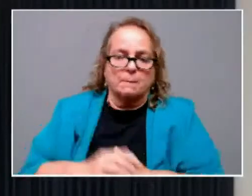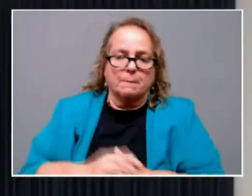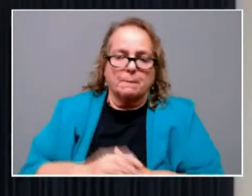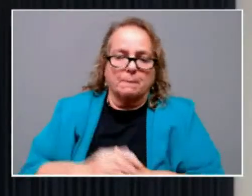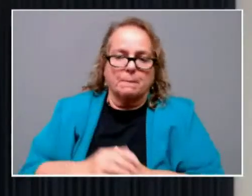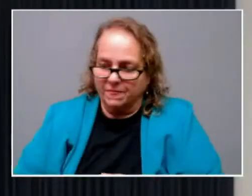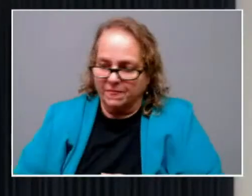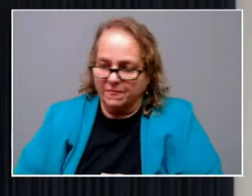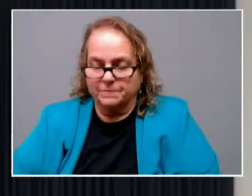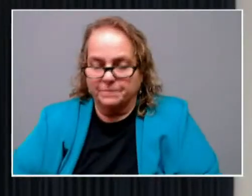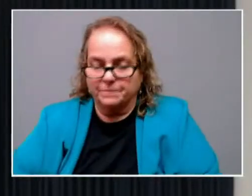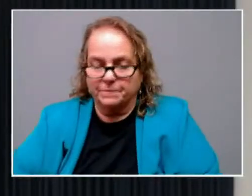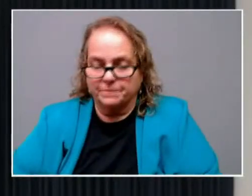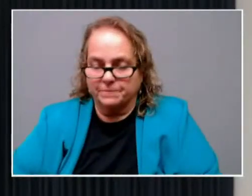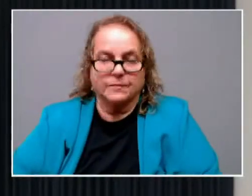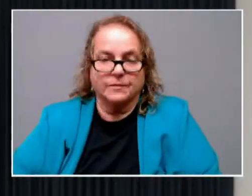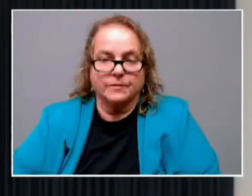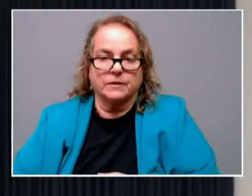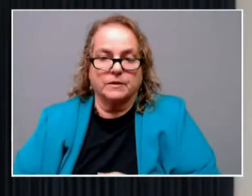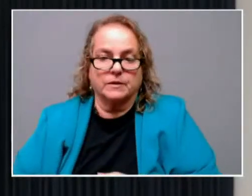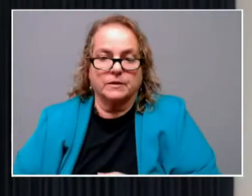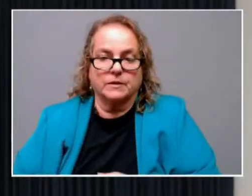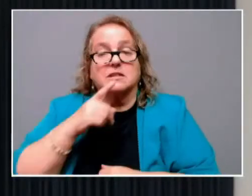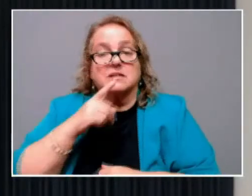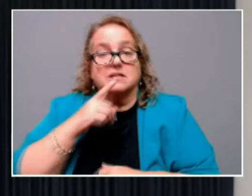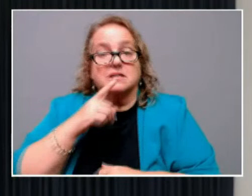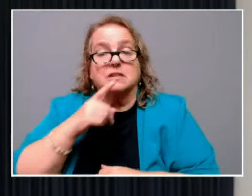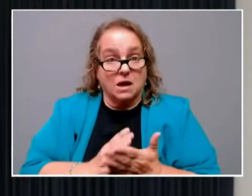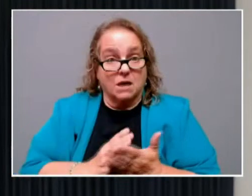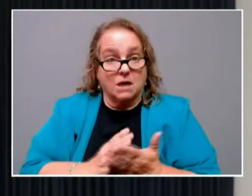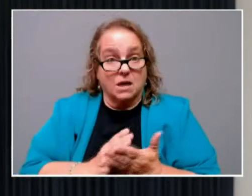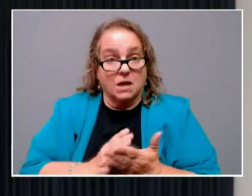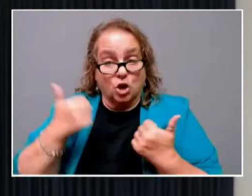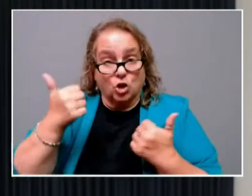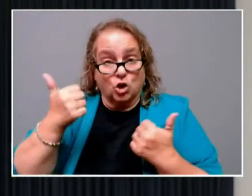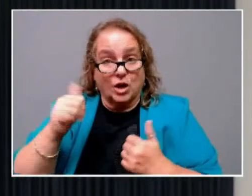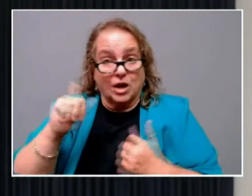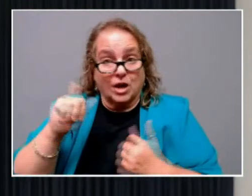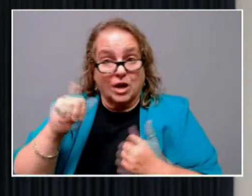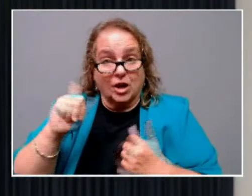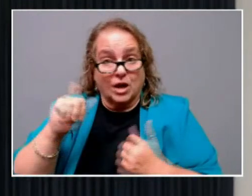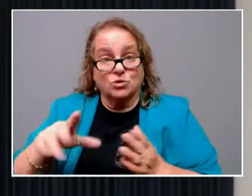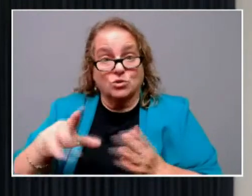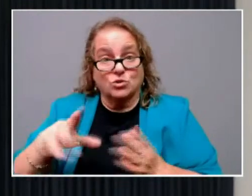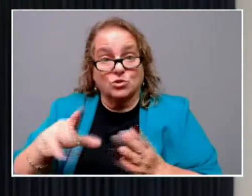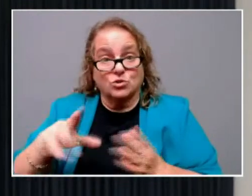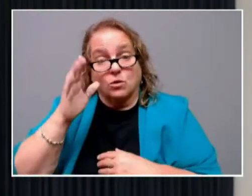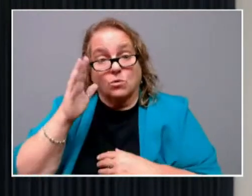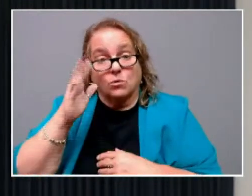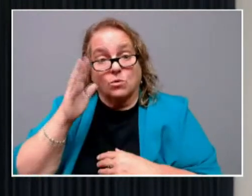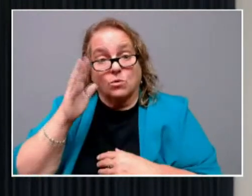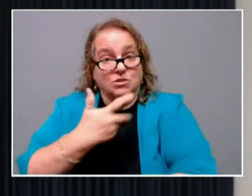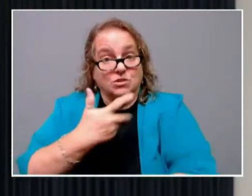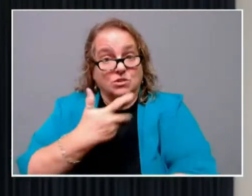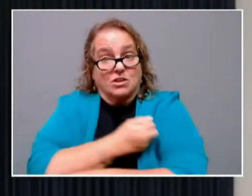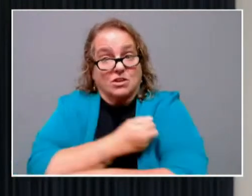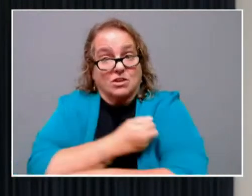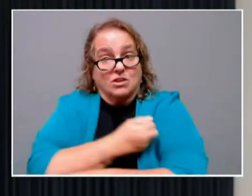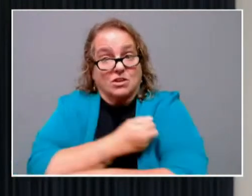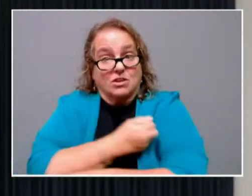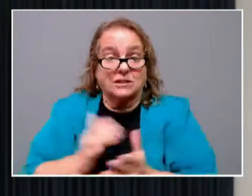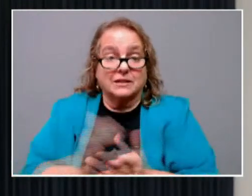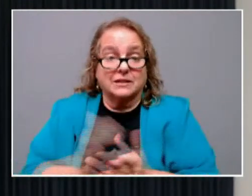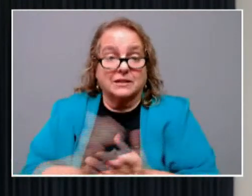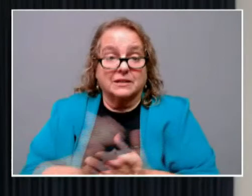may be available for younger ages soon? And do you think that might have an impact on Kentucky schools? The question is,